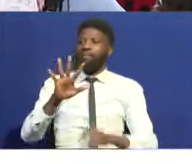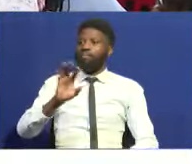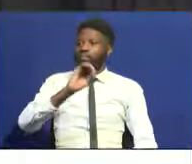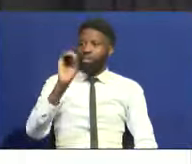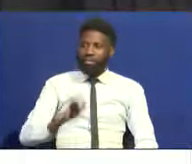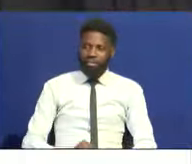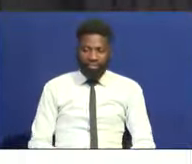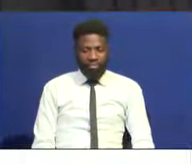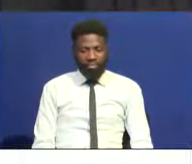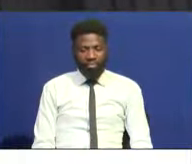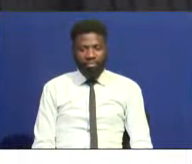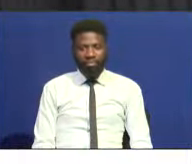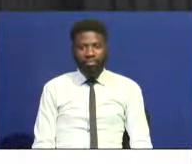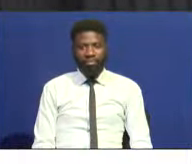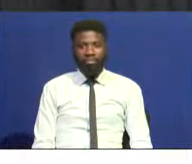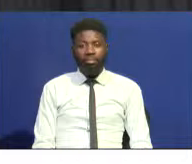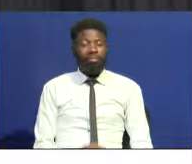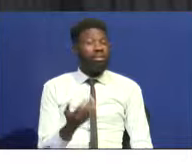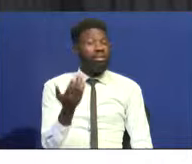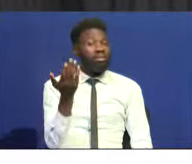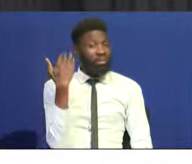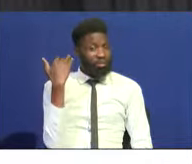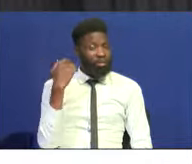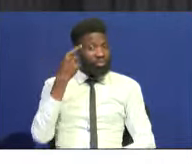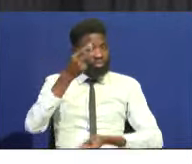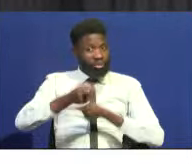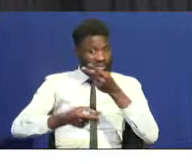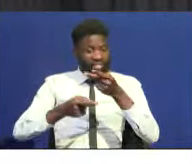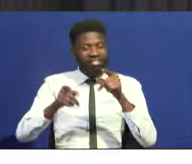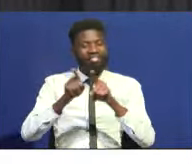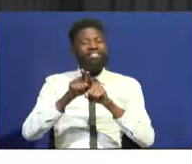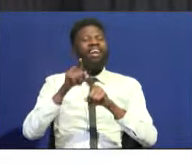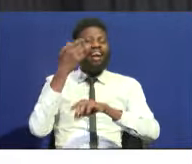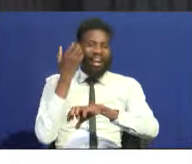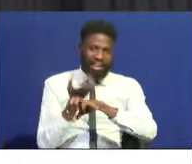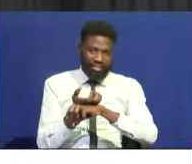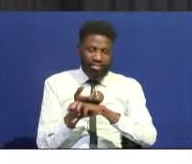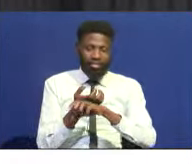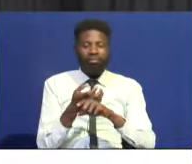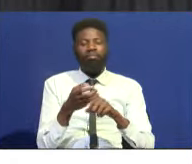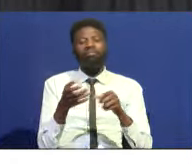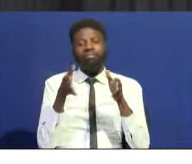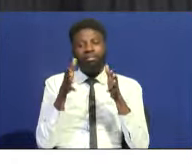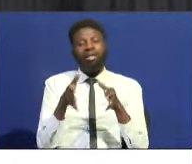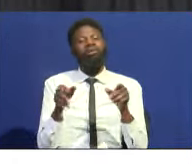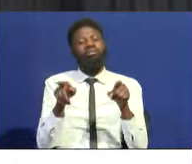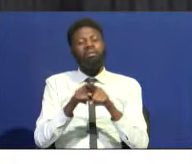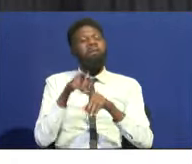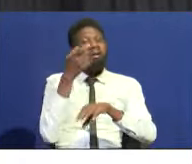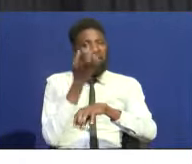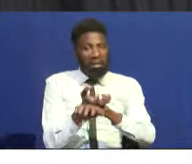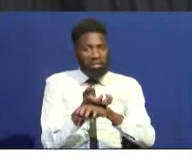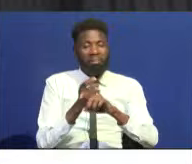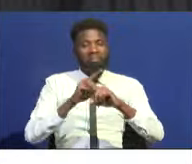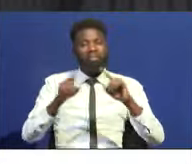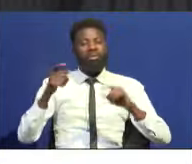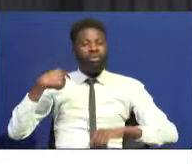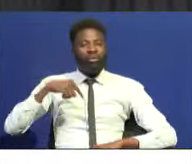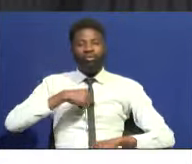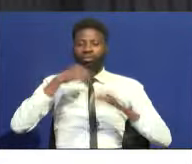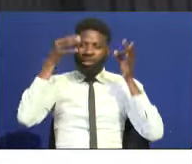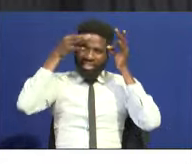difficult before, so it is now, but the right decisions need to be made